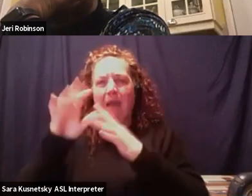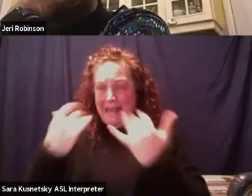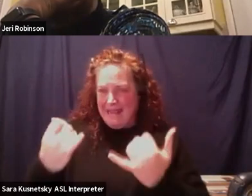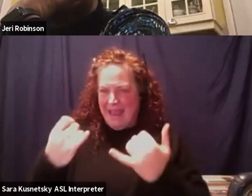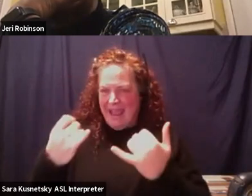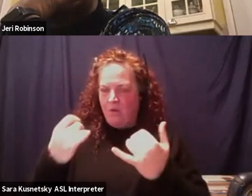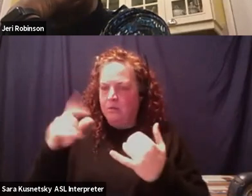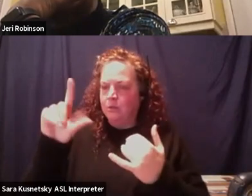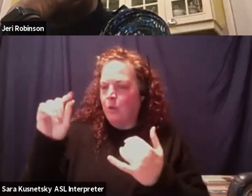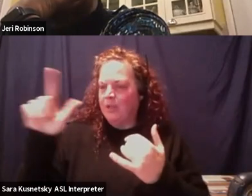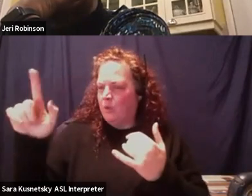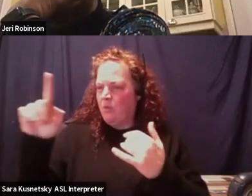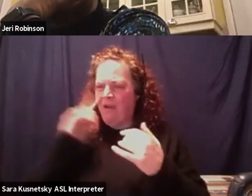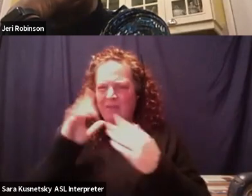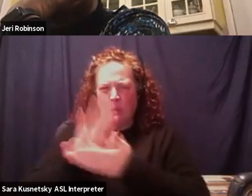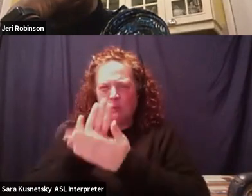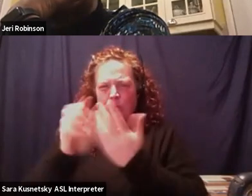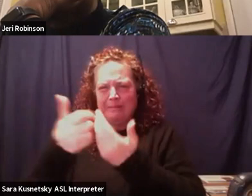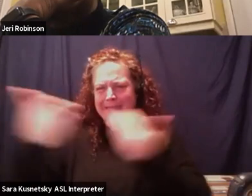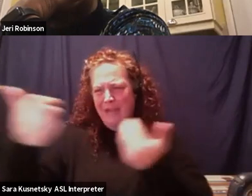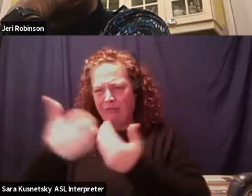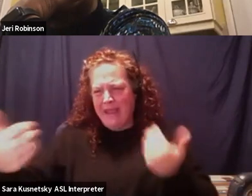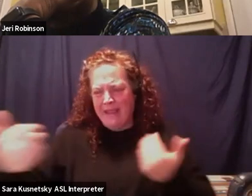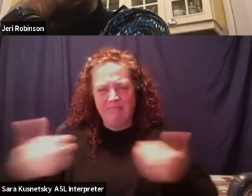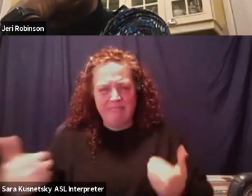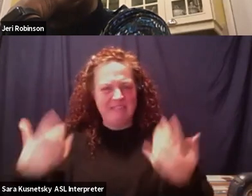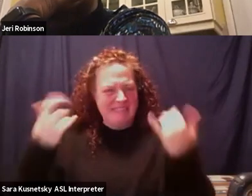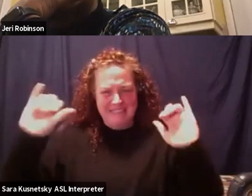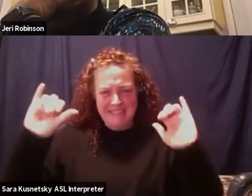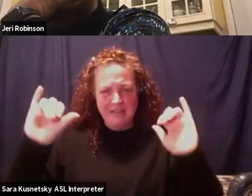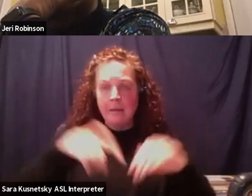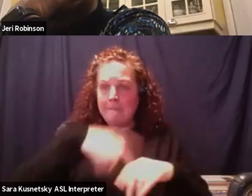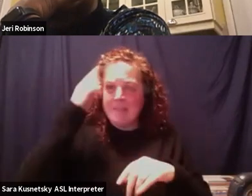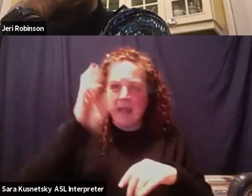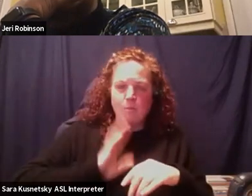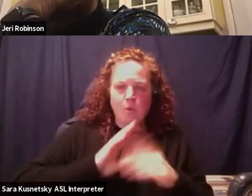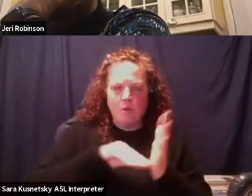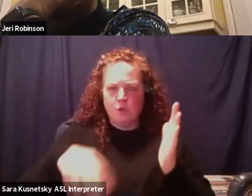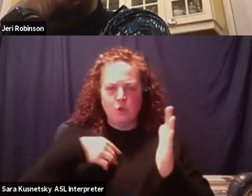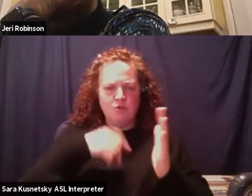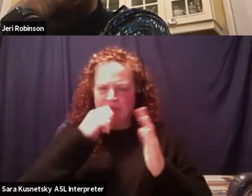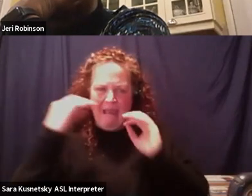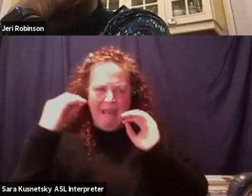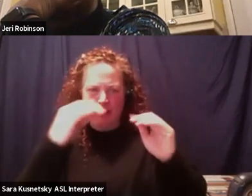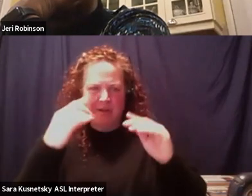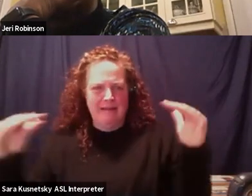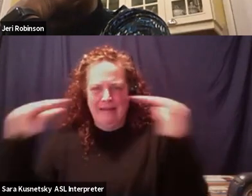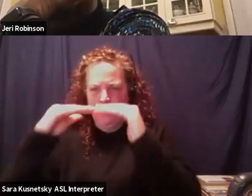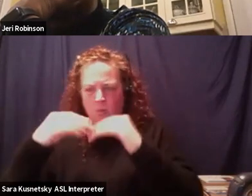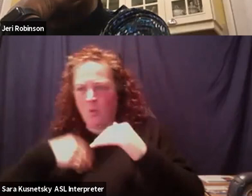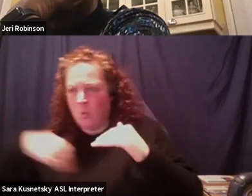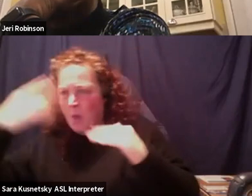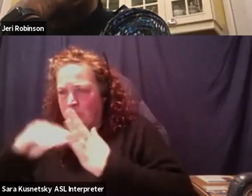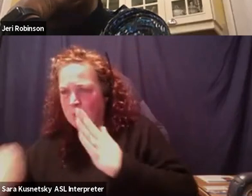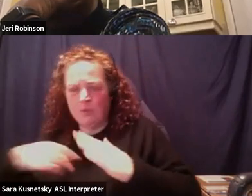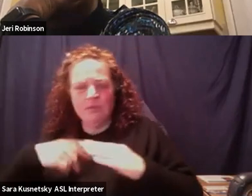as segregated. The school to prison pipeline is still real. Black and brown students are still being miseducated and denied opportunities and resources.